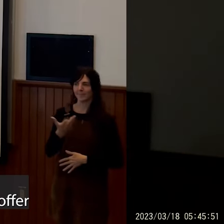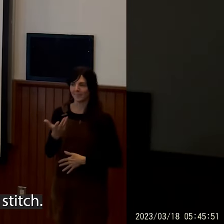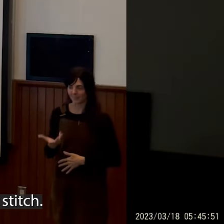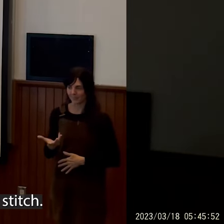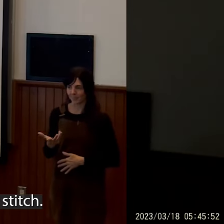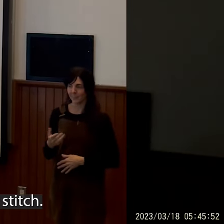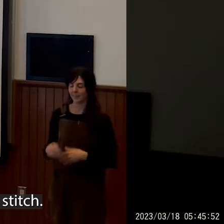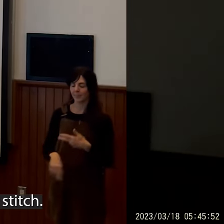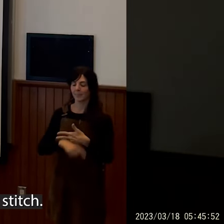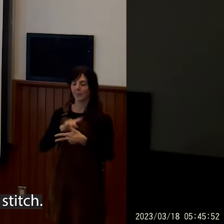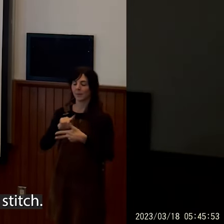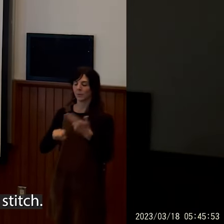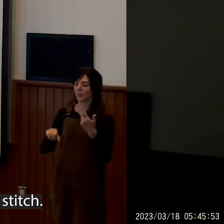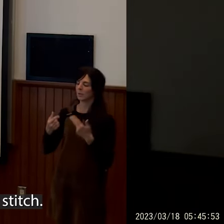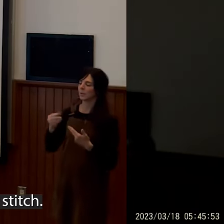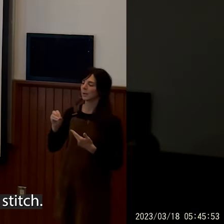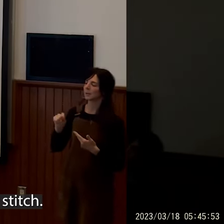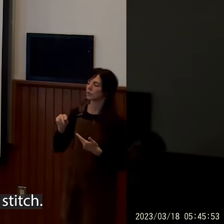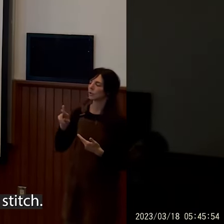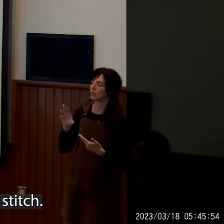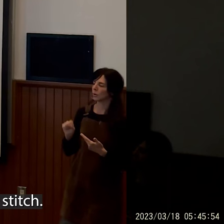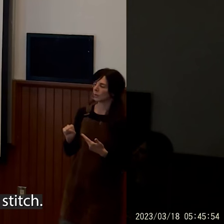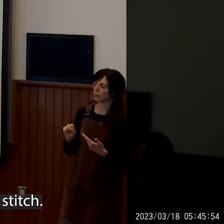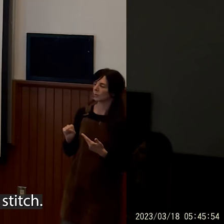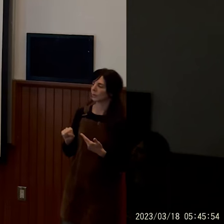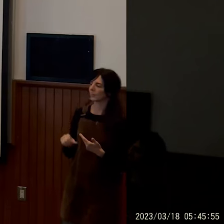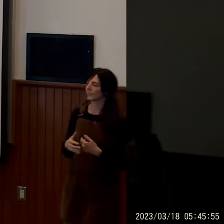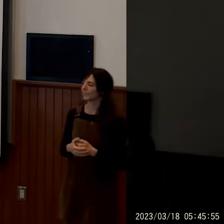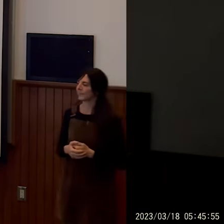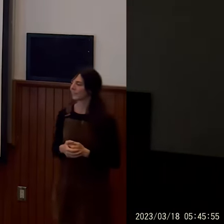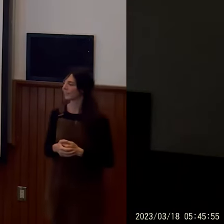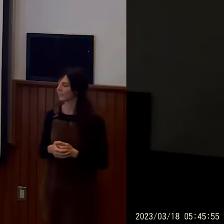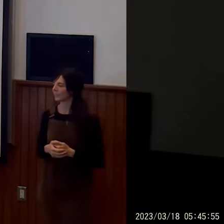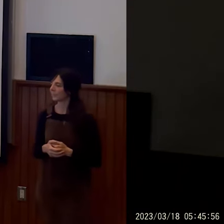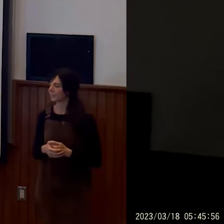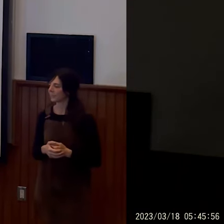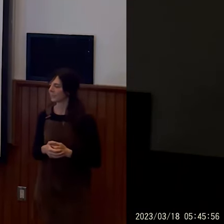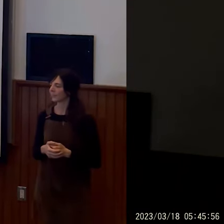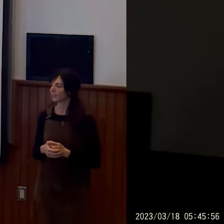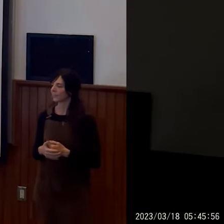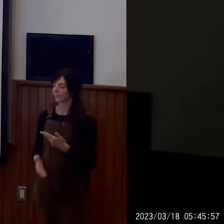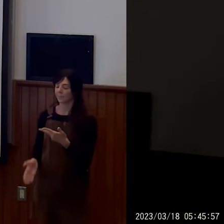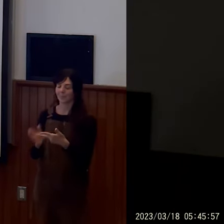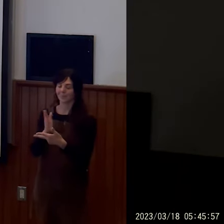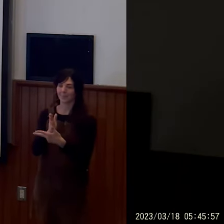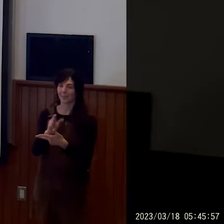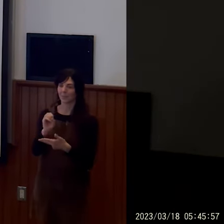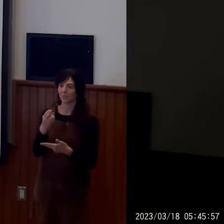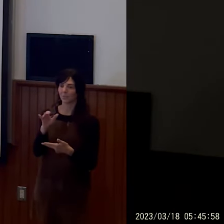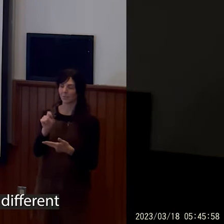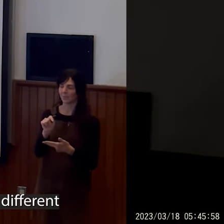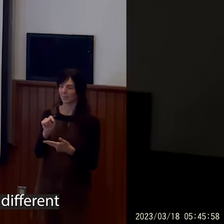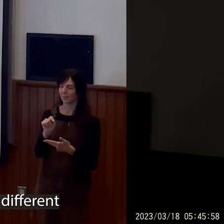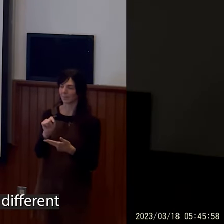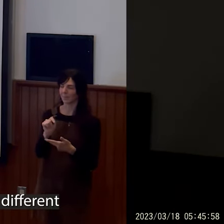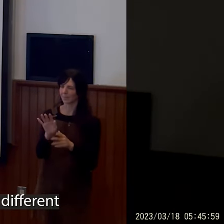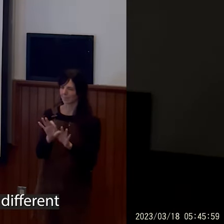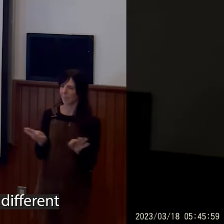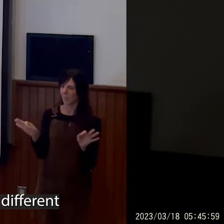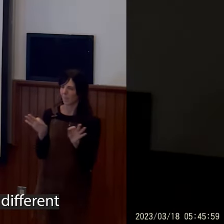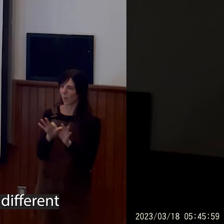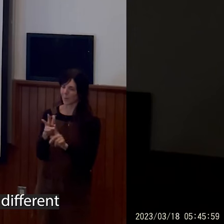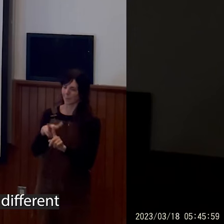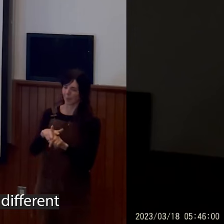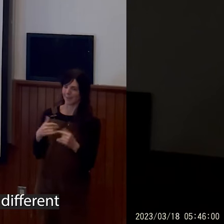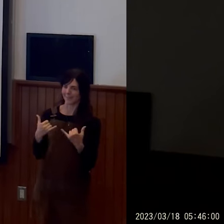offer three gestures: the cut, the shift, and the stitch. I mean, the shift is particularly relevant for thinking